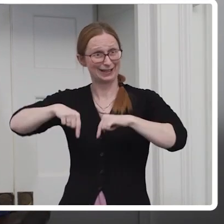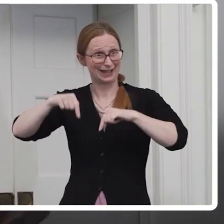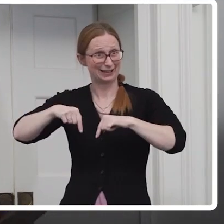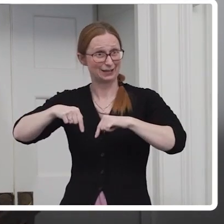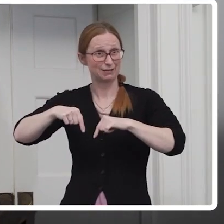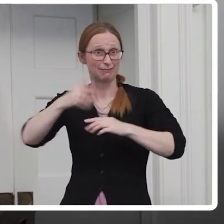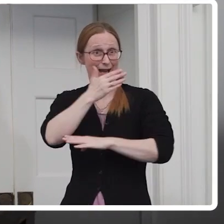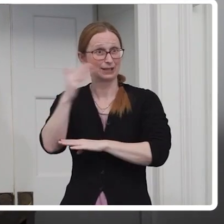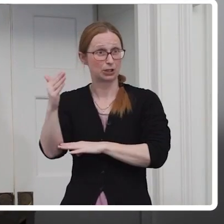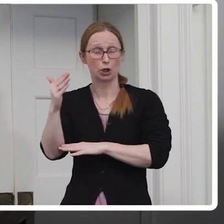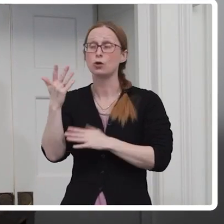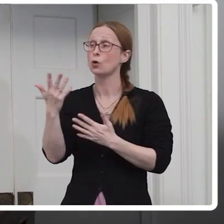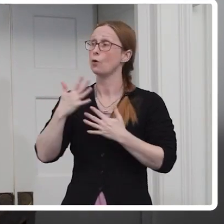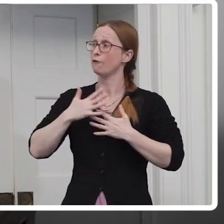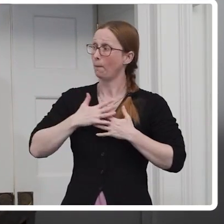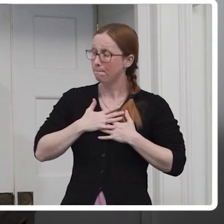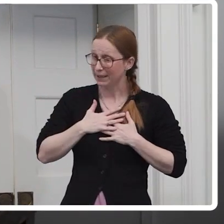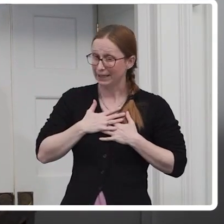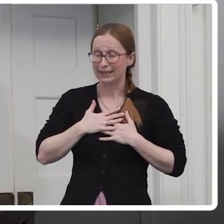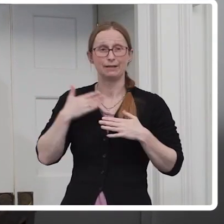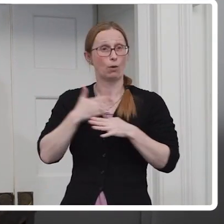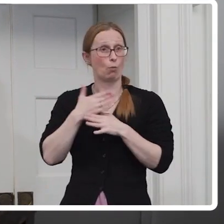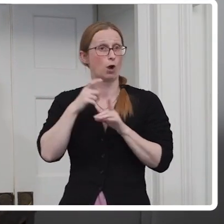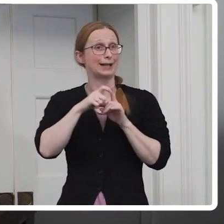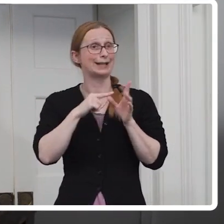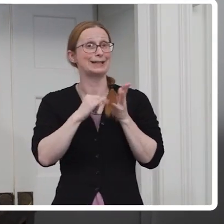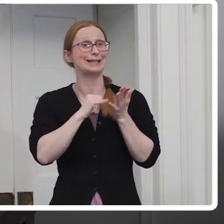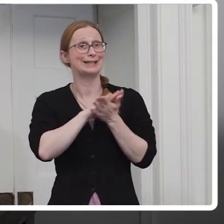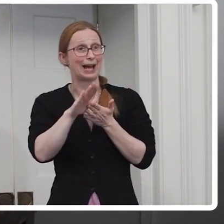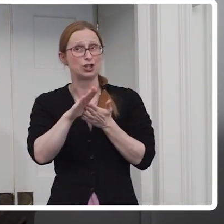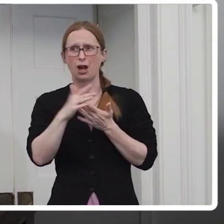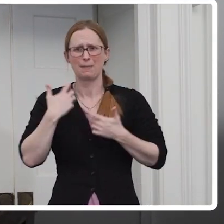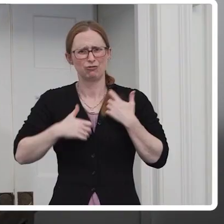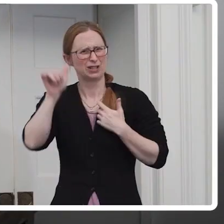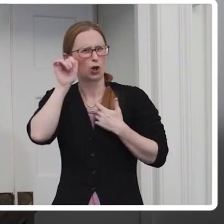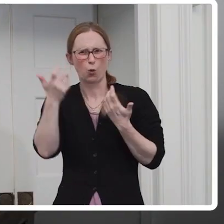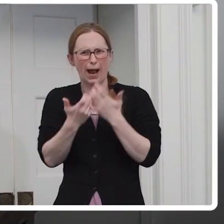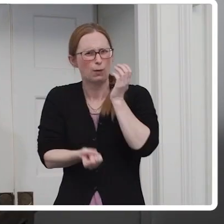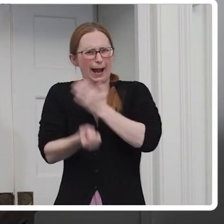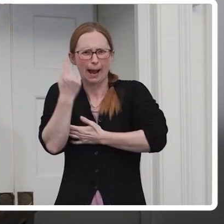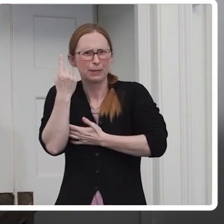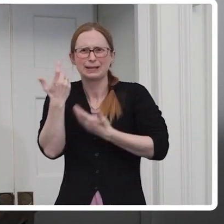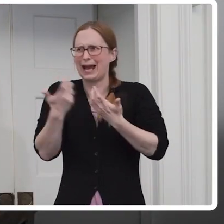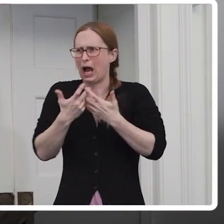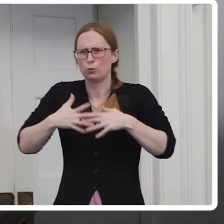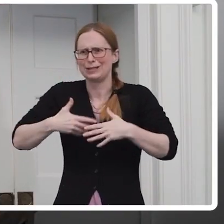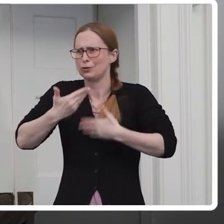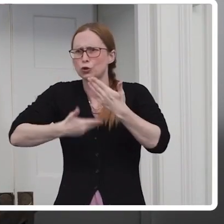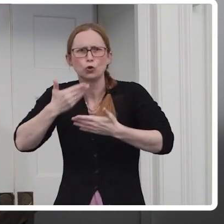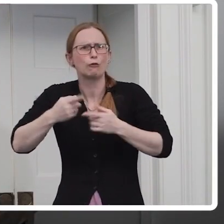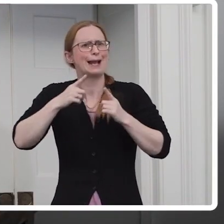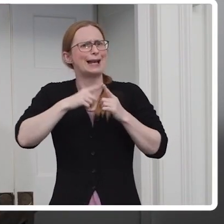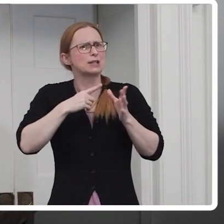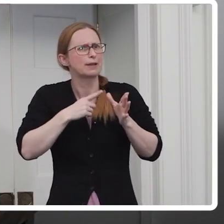curated the exhibition Troublemakers and Prophets. So for me, to working at Dash, I'm really interested in how this happened. How did